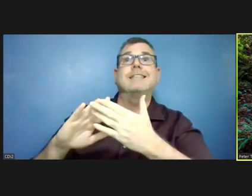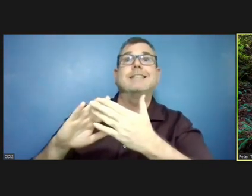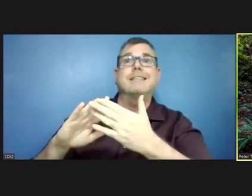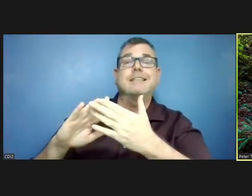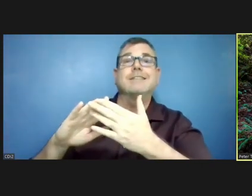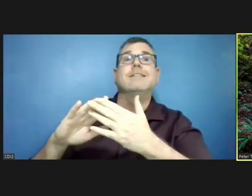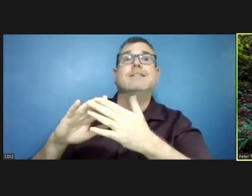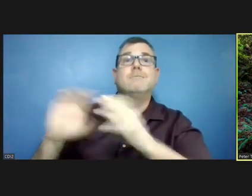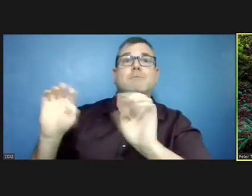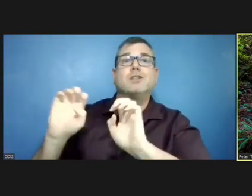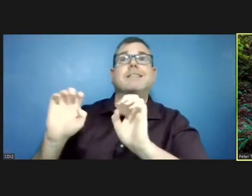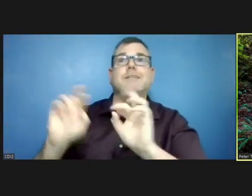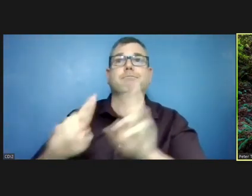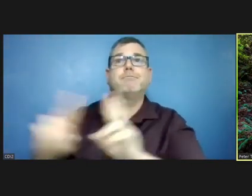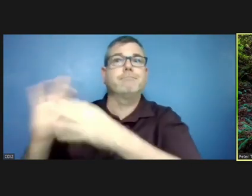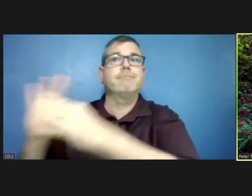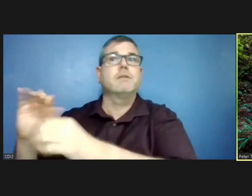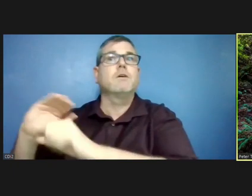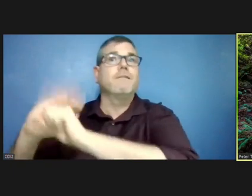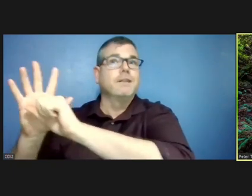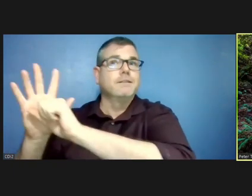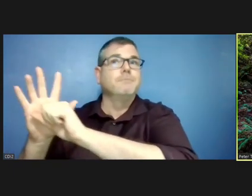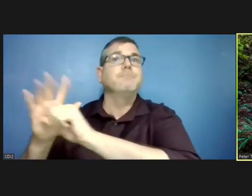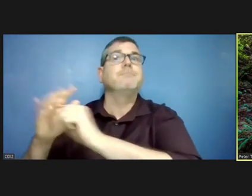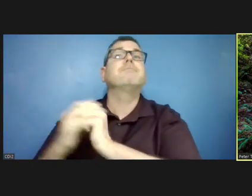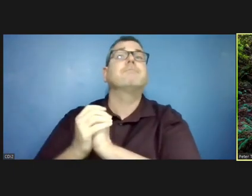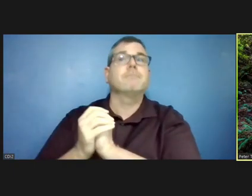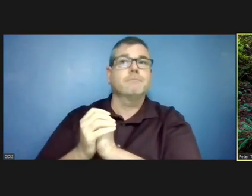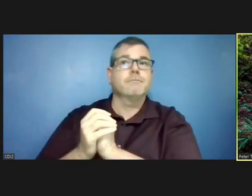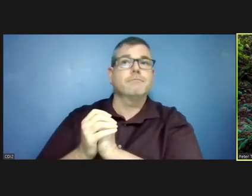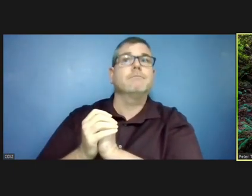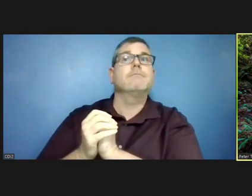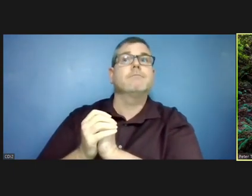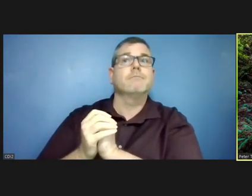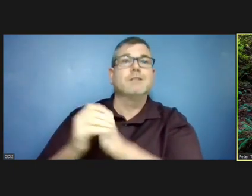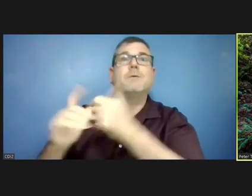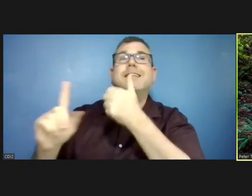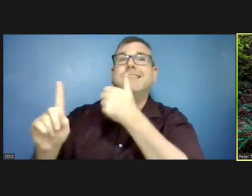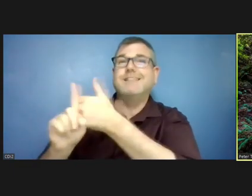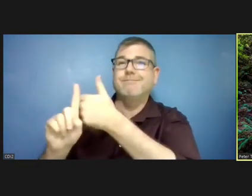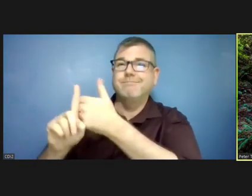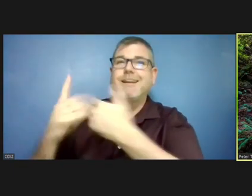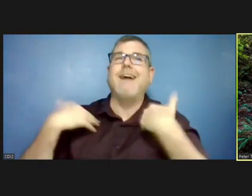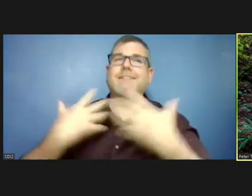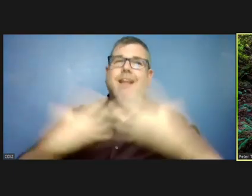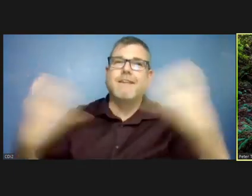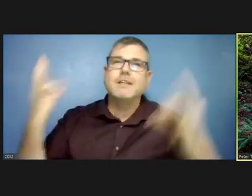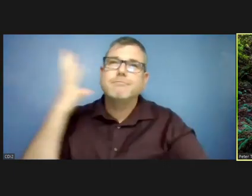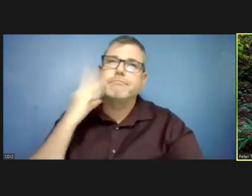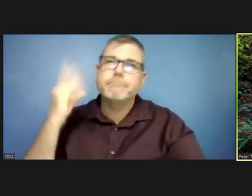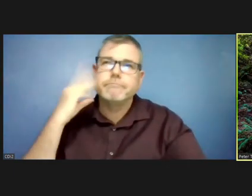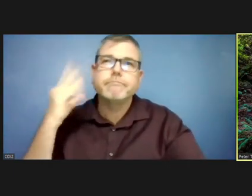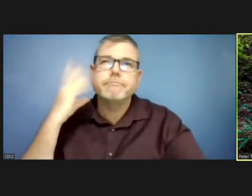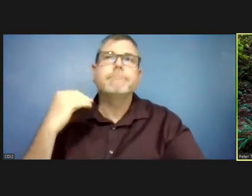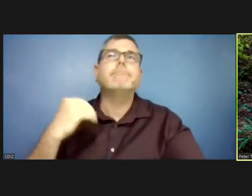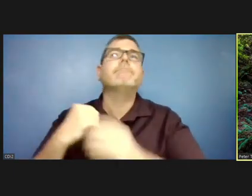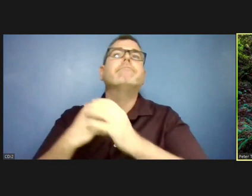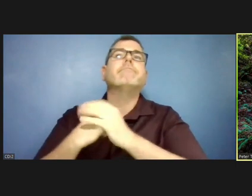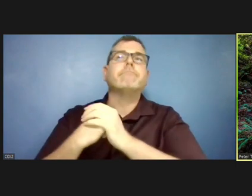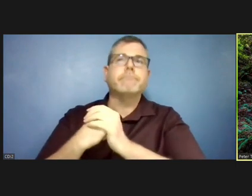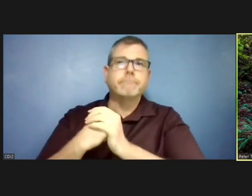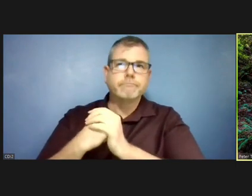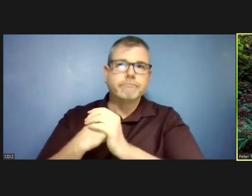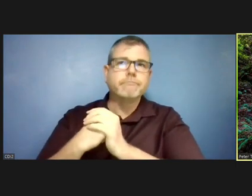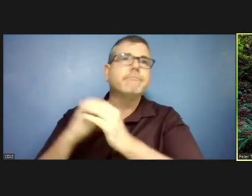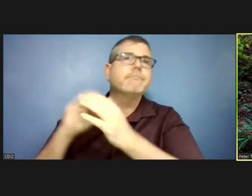medical positions overseeing community health centers focusing on homelessness, substance abuse, and migrant health, as long